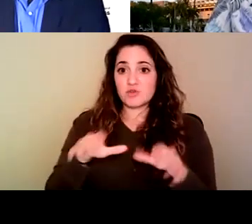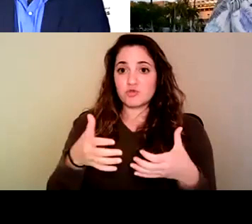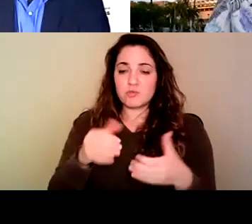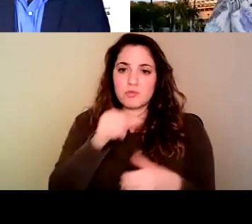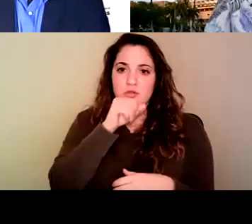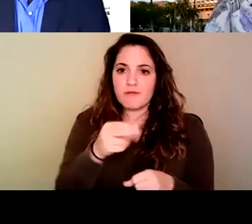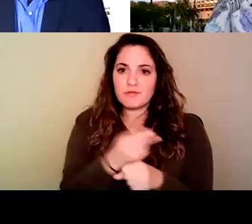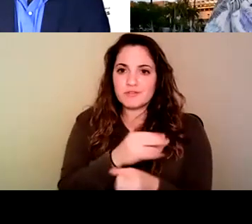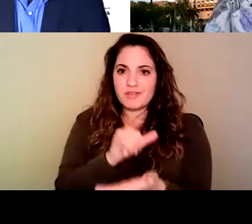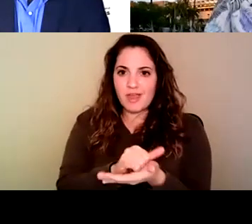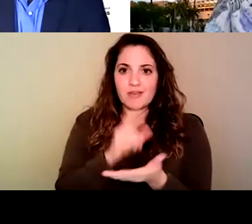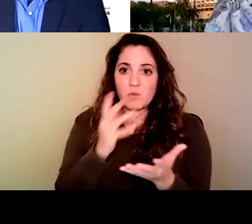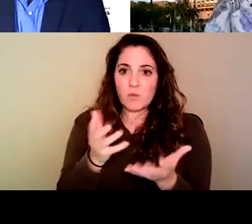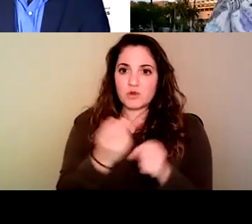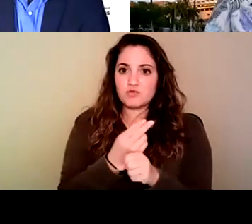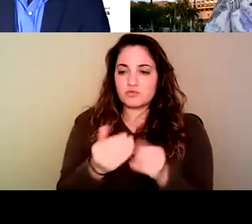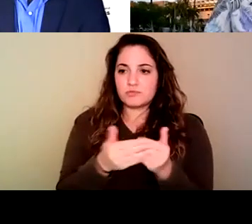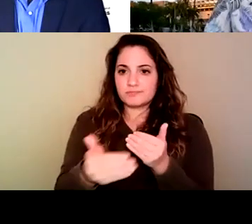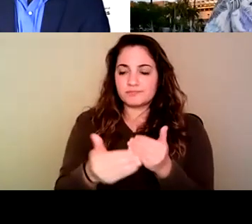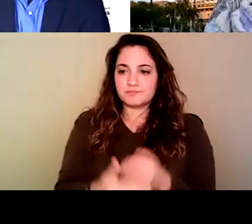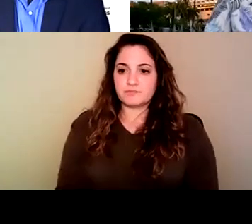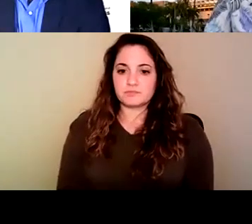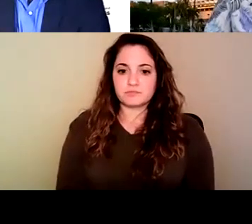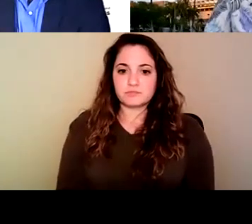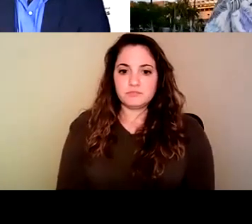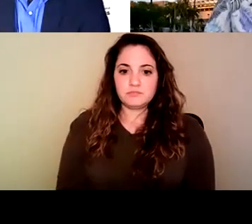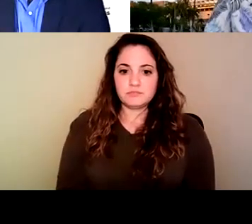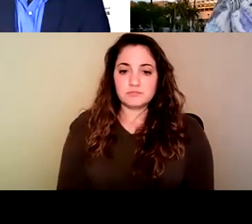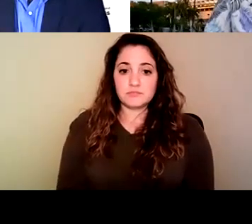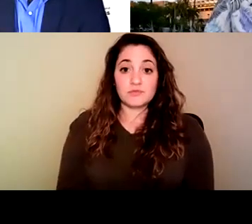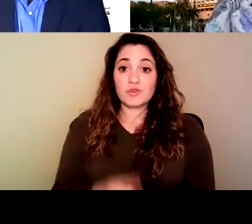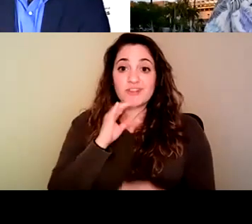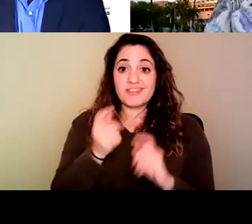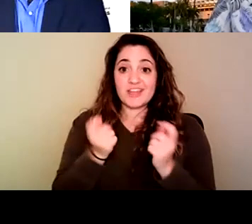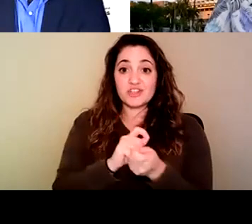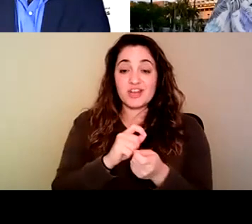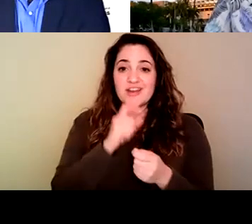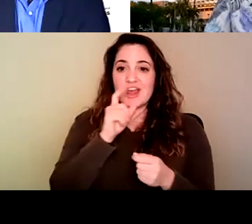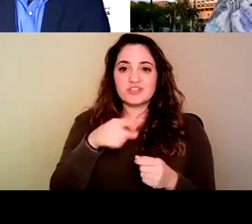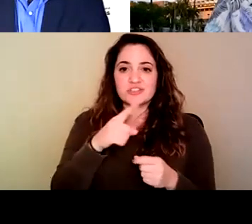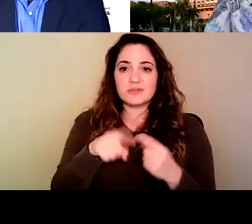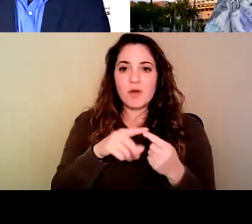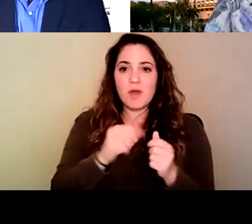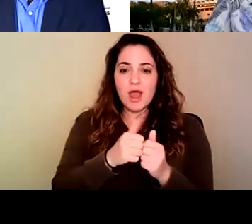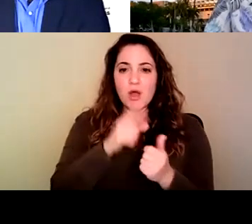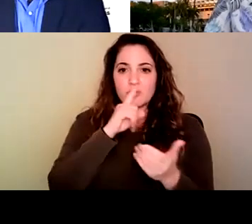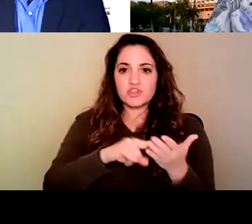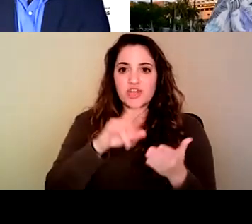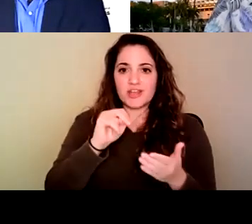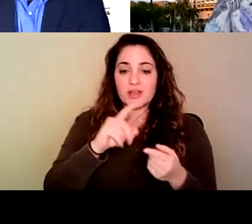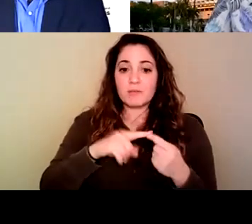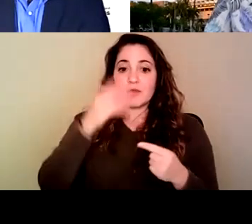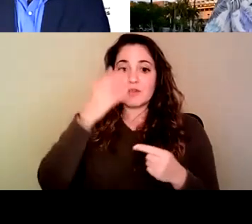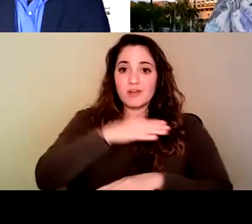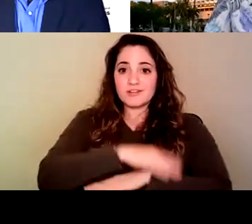it. And you think about it, this change, you know, about how people check in, but it starts to affect the front desk, the concierge, the